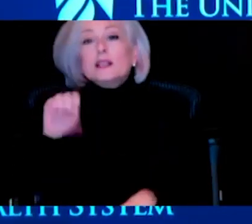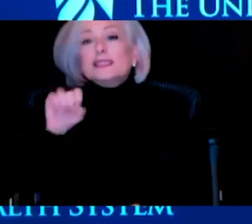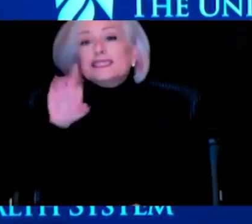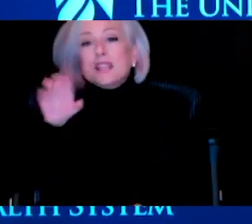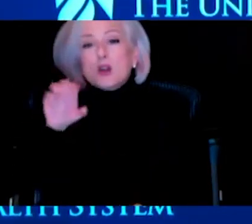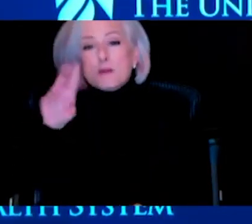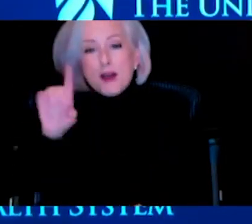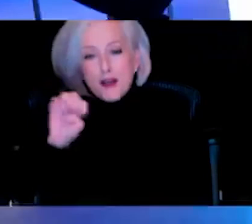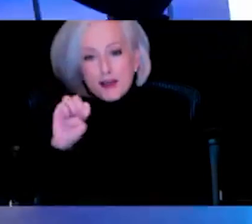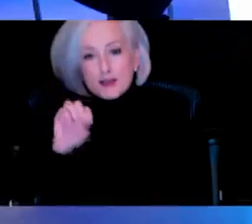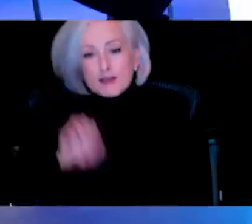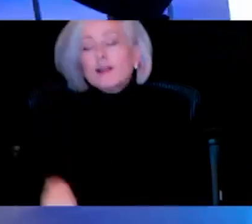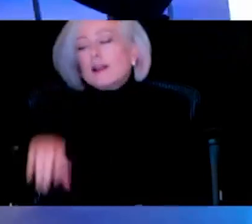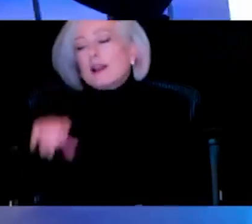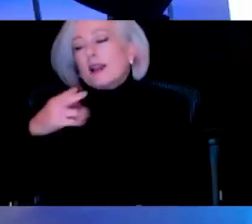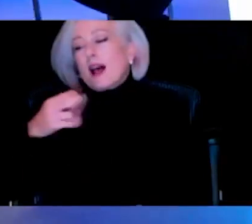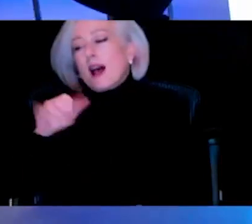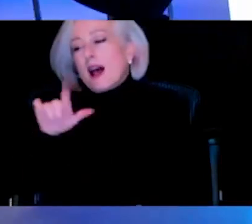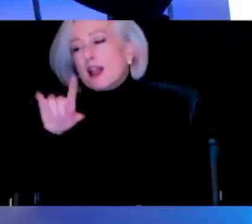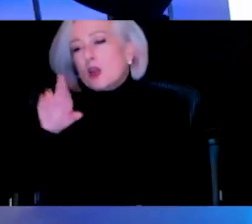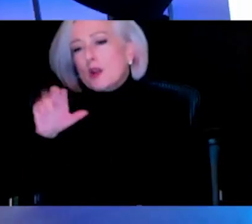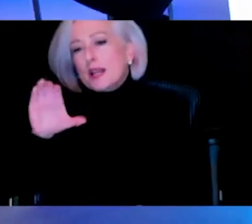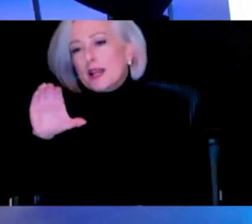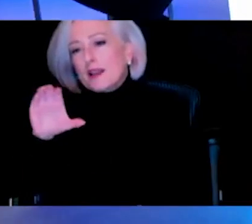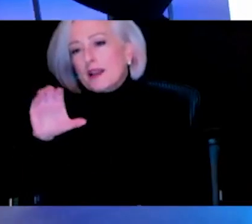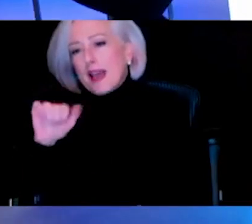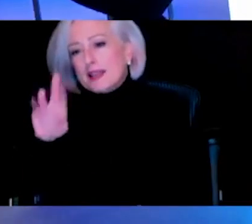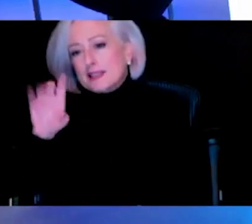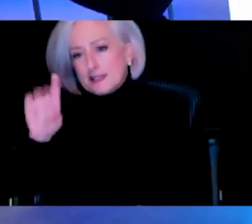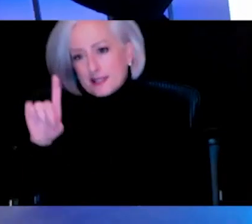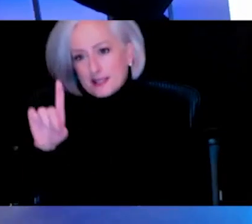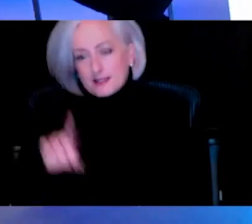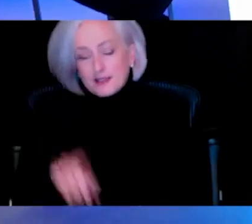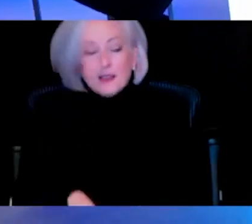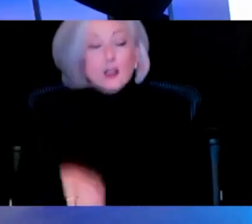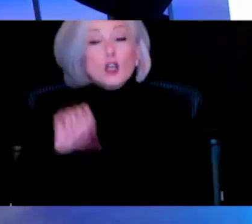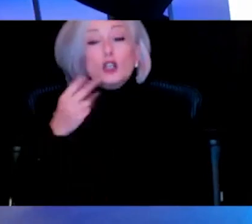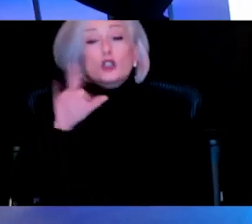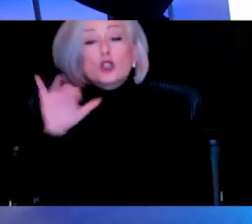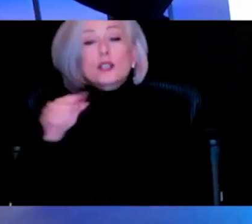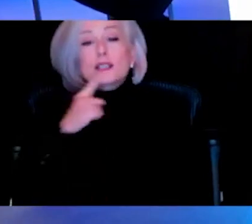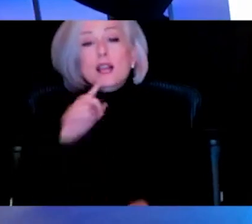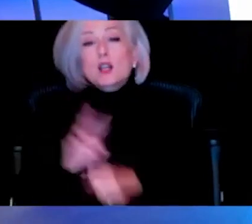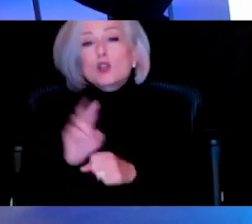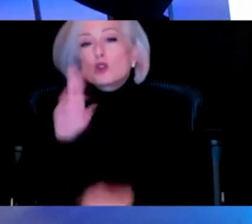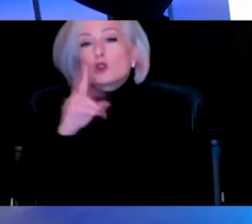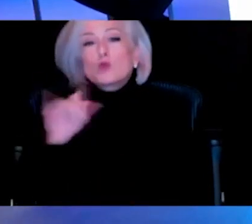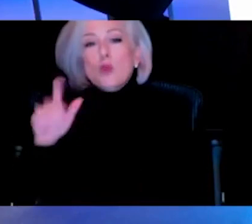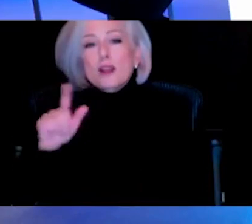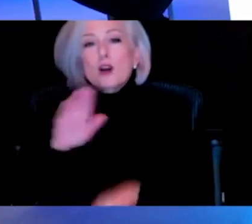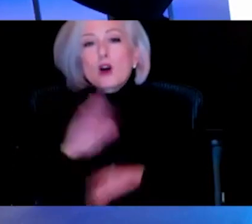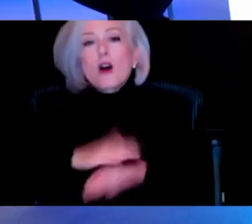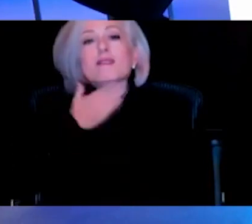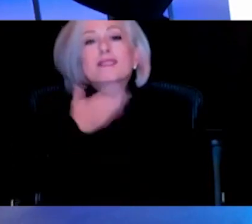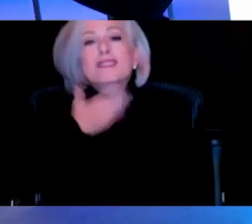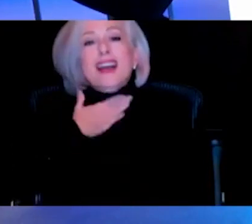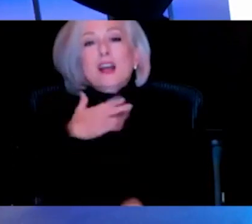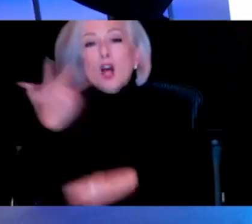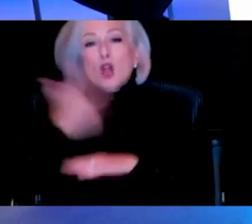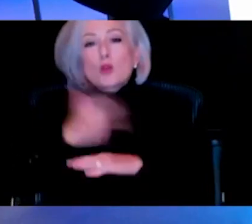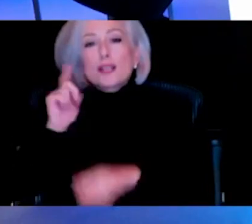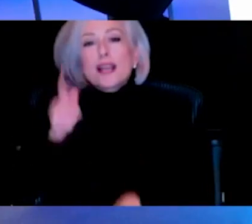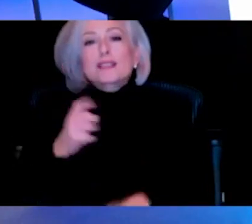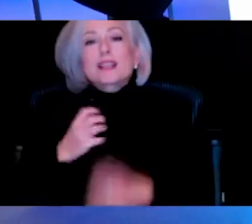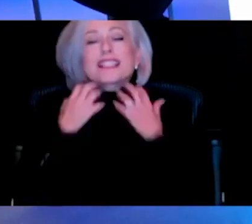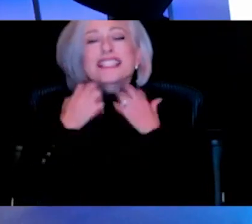acids. Shirley wants to know, she said she used retinol on her neck and 3 days it started to itch and she had little bumps. Will